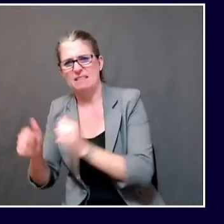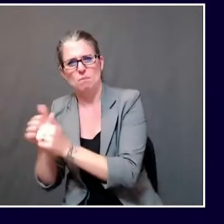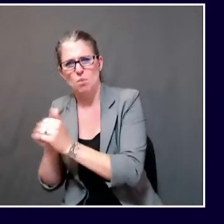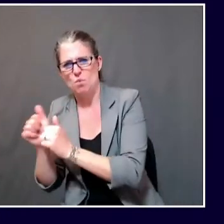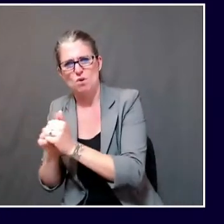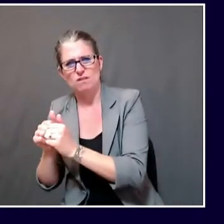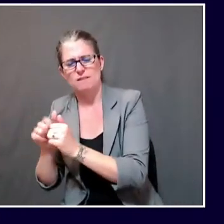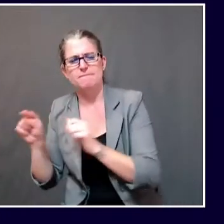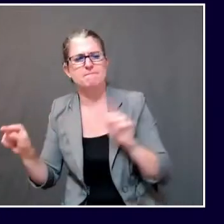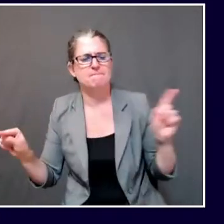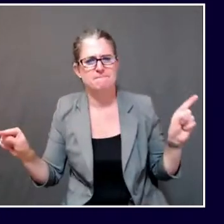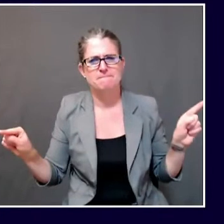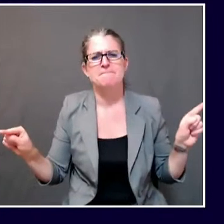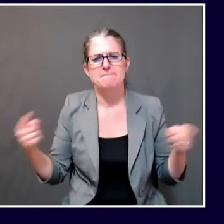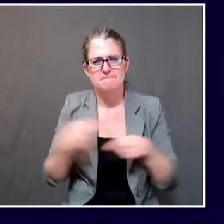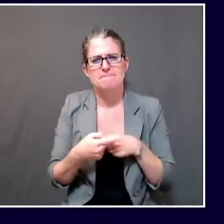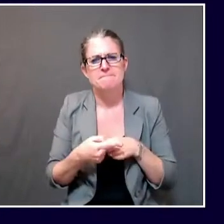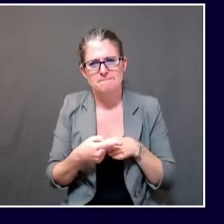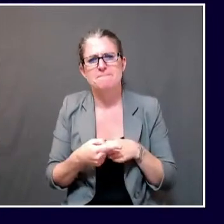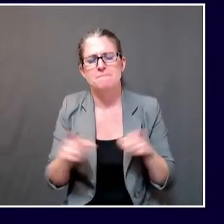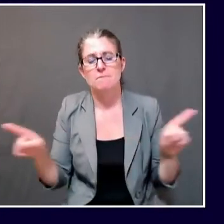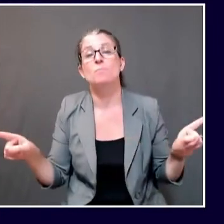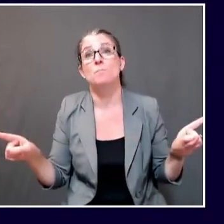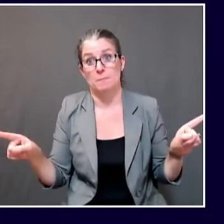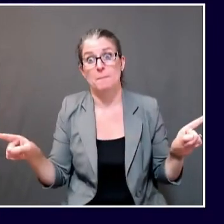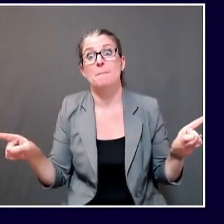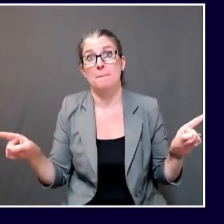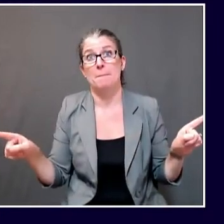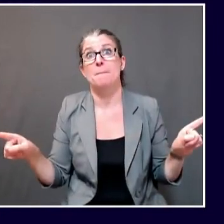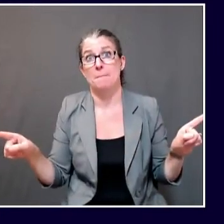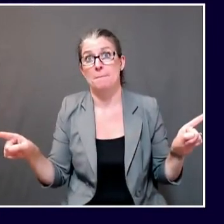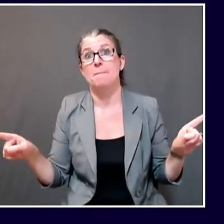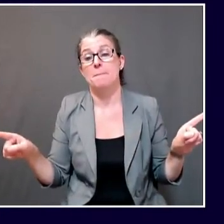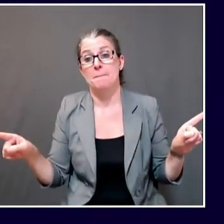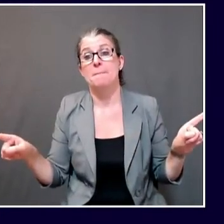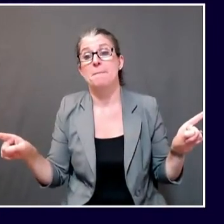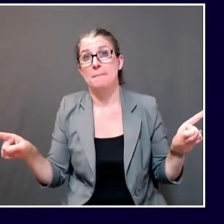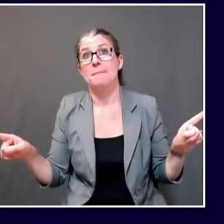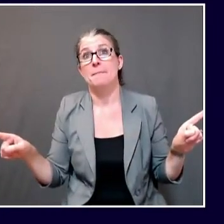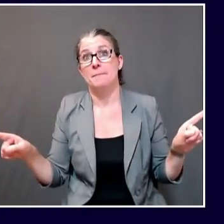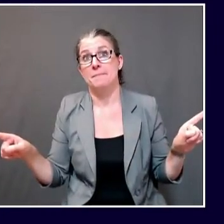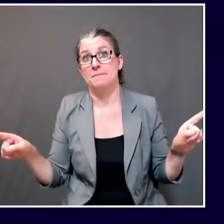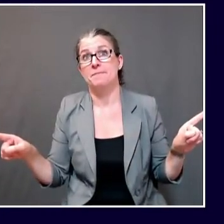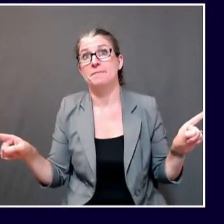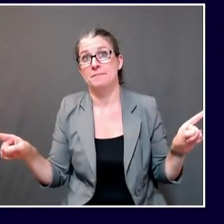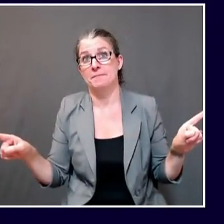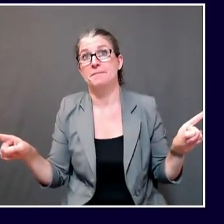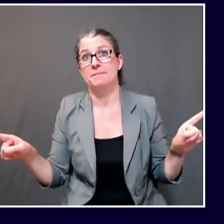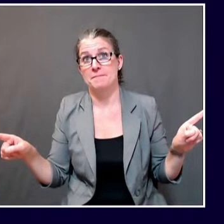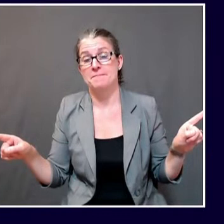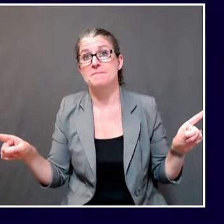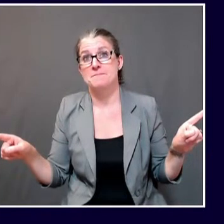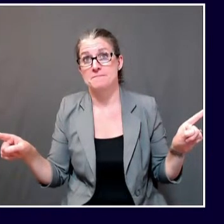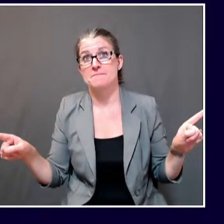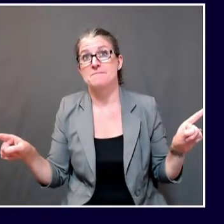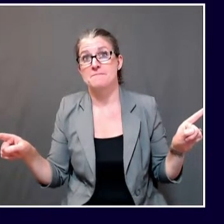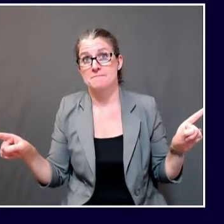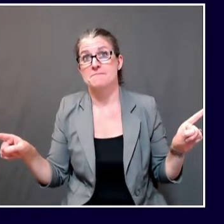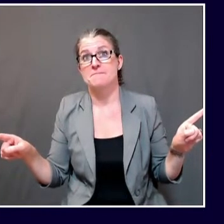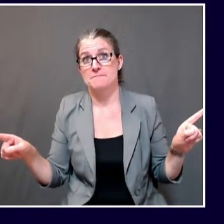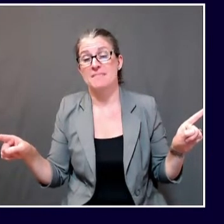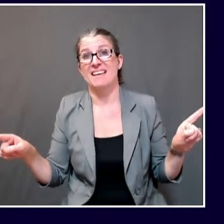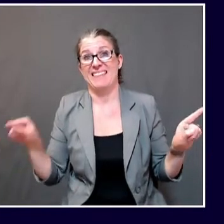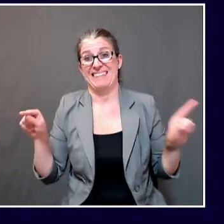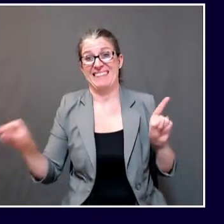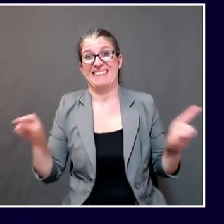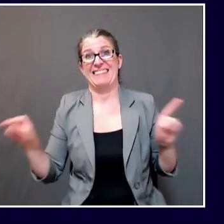we're trying to guard against does differ based on different populations. For kids, we want to make sure we're being especially solicitous